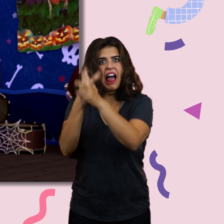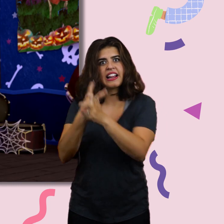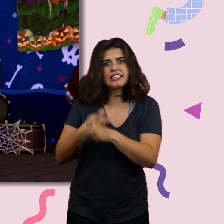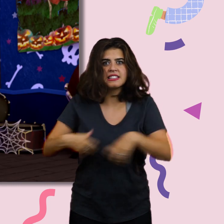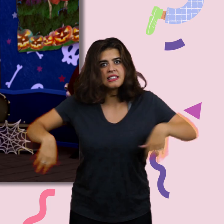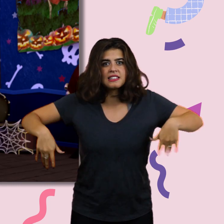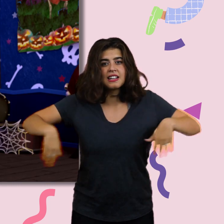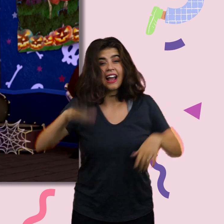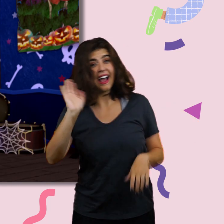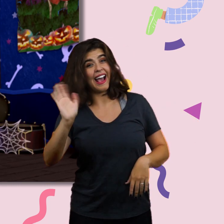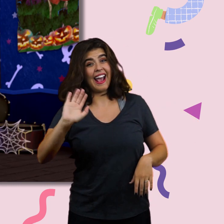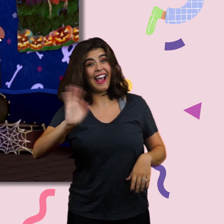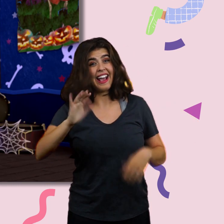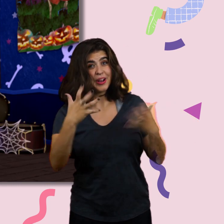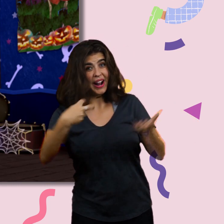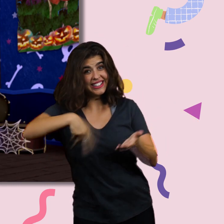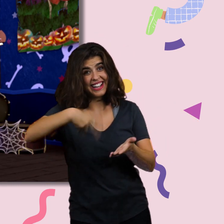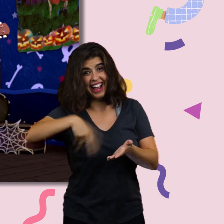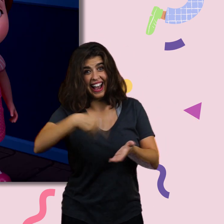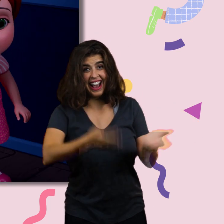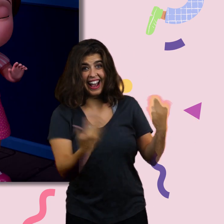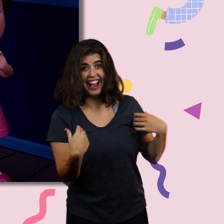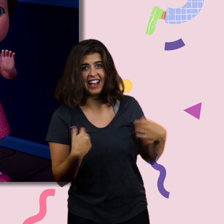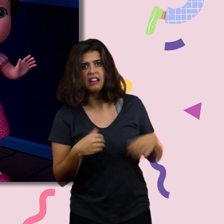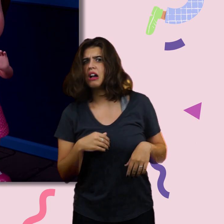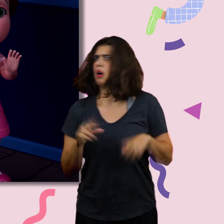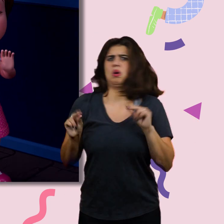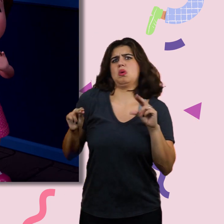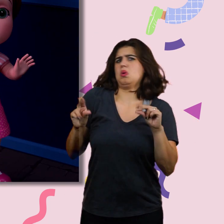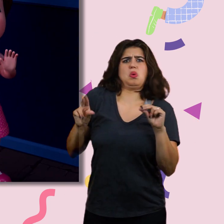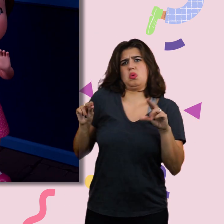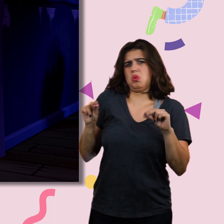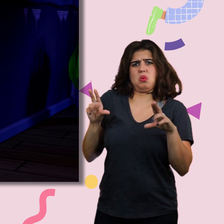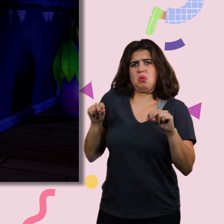Hey, would you like to dance with me? No!